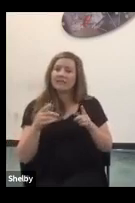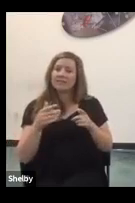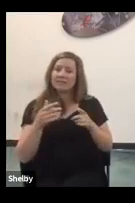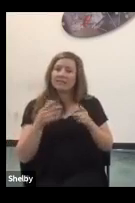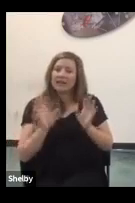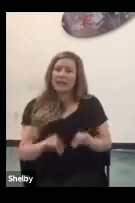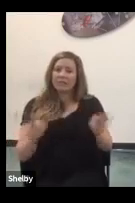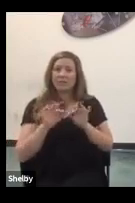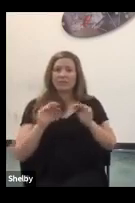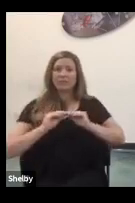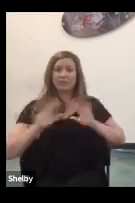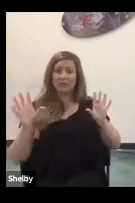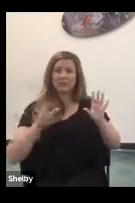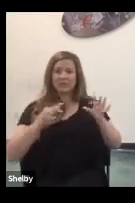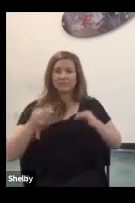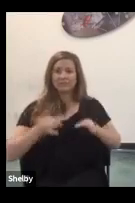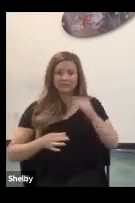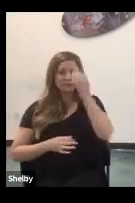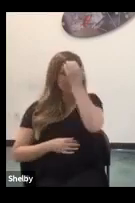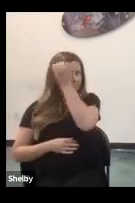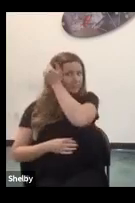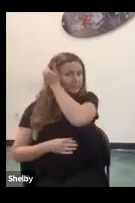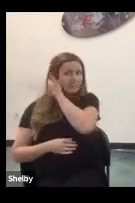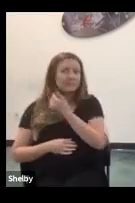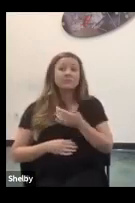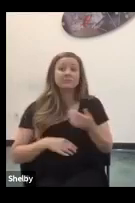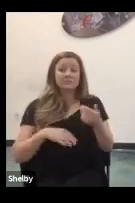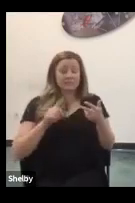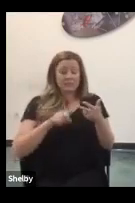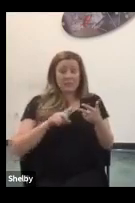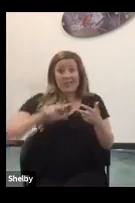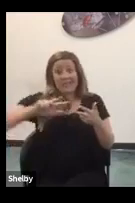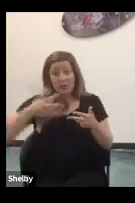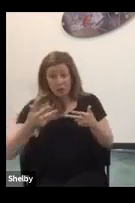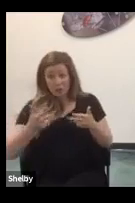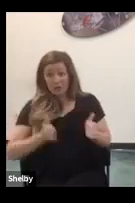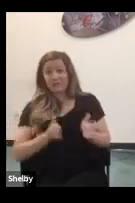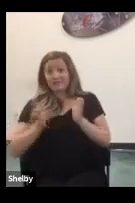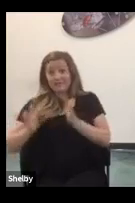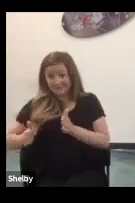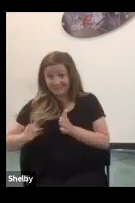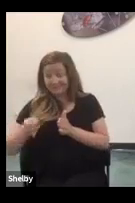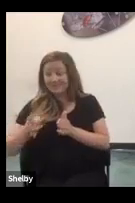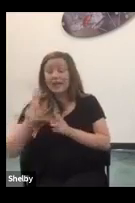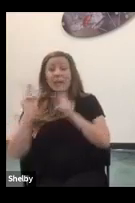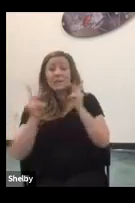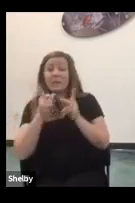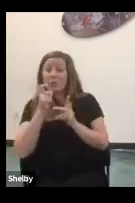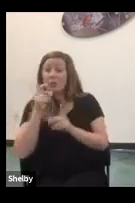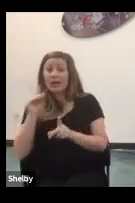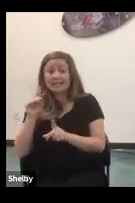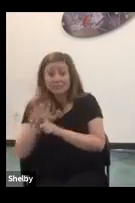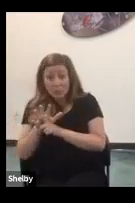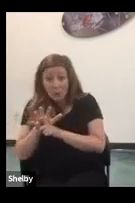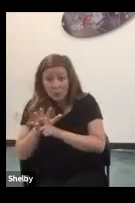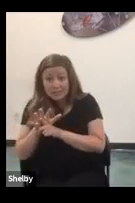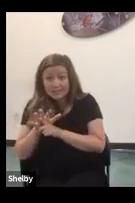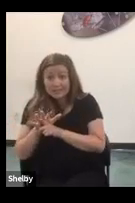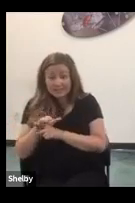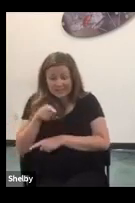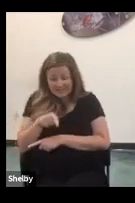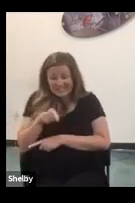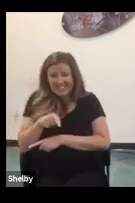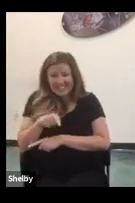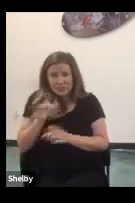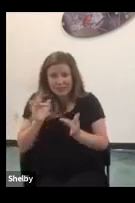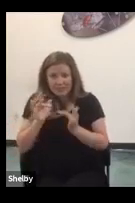of time just explaining that. So then you've got a third category of people, the people who have been exposed to people in this